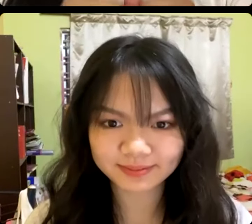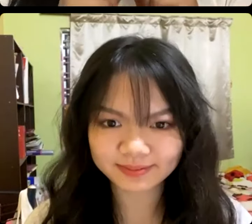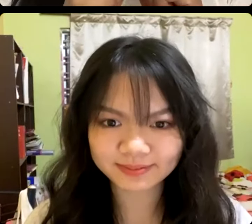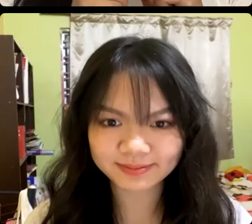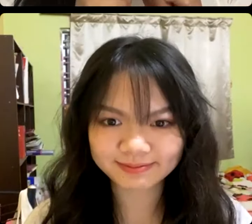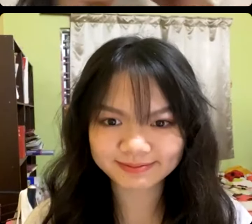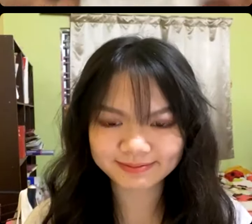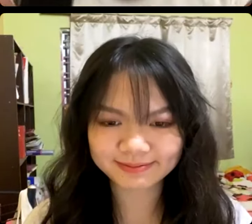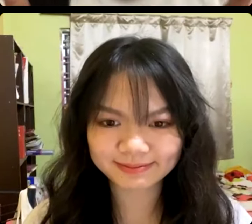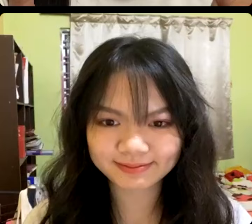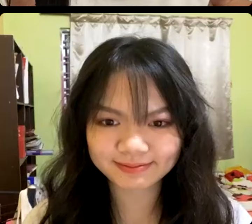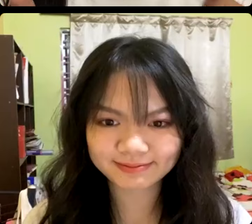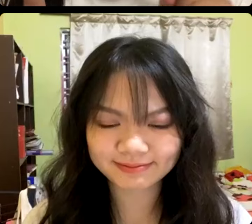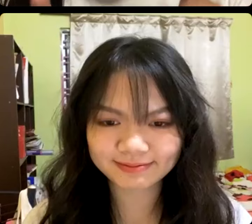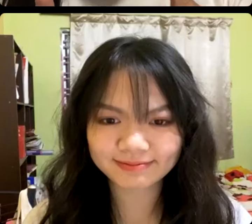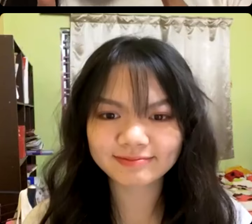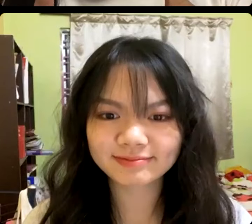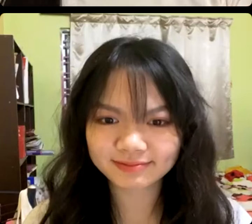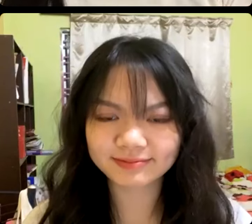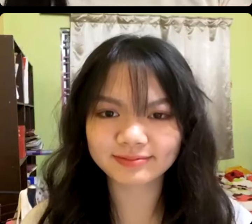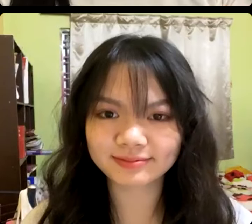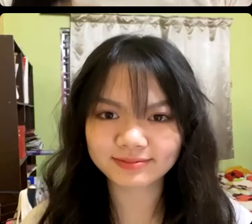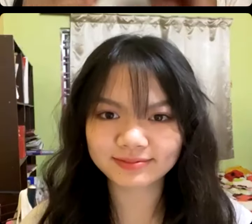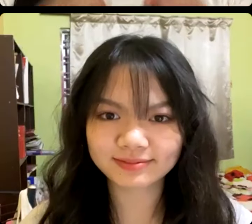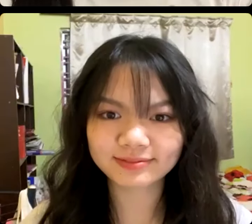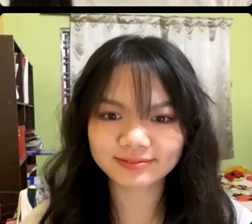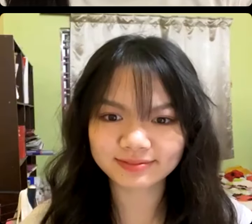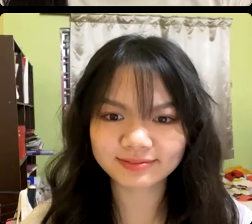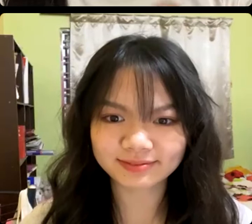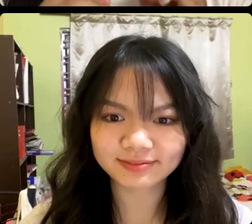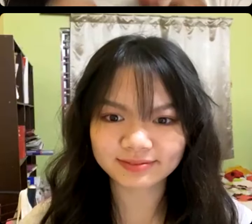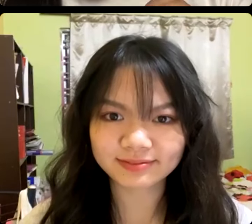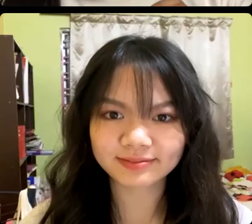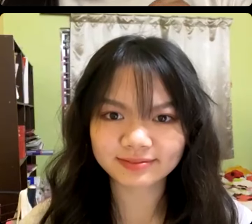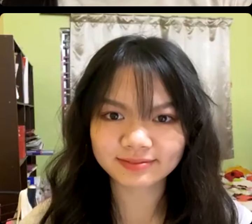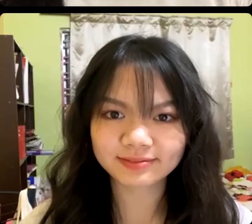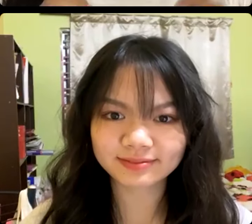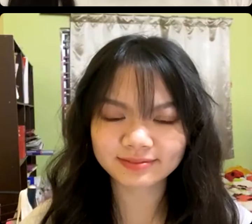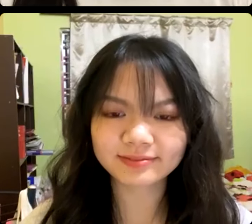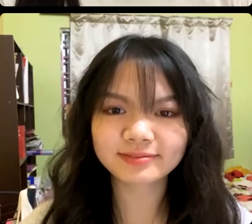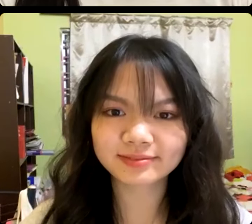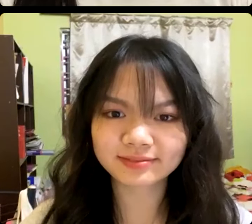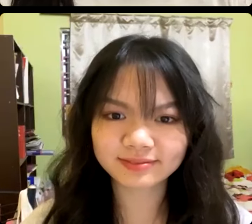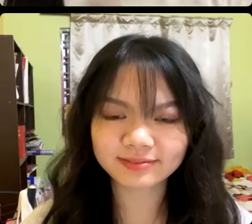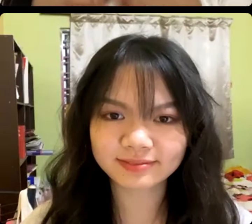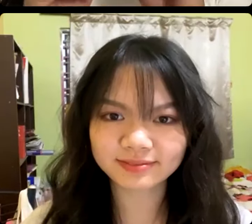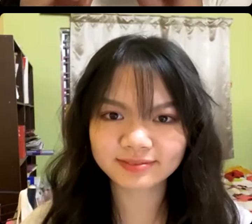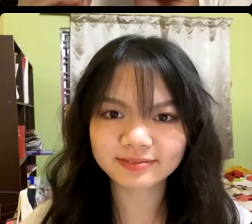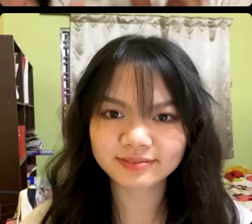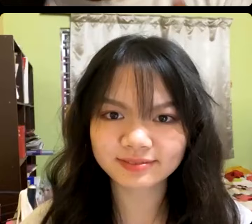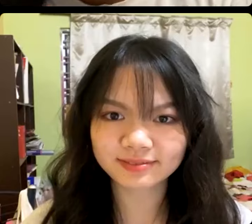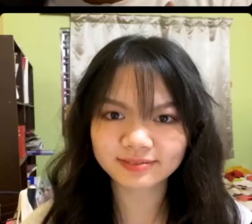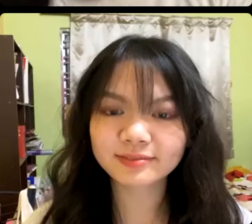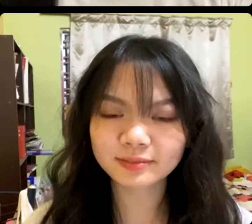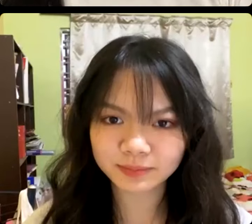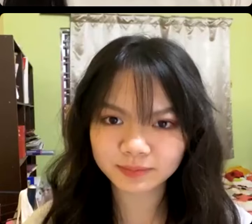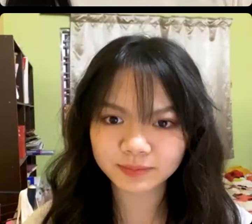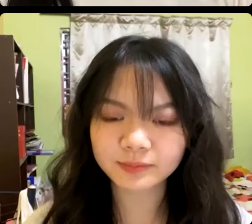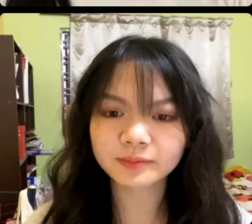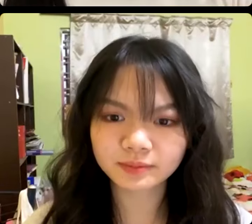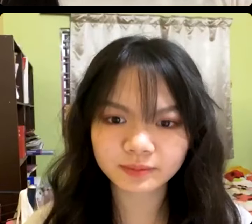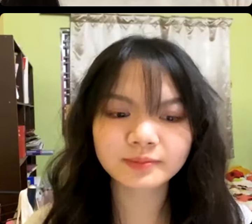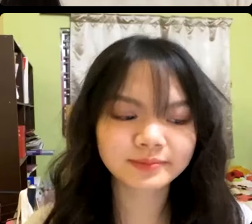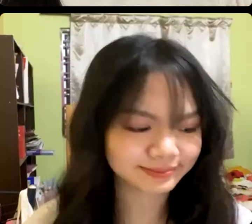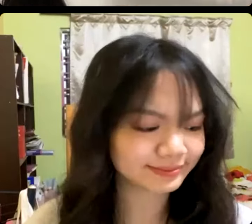where it's not just talking, but we are going to do an activity together. So guess what everyone, there are a few things that you need